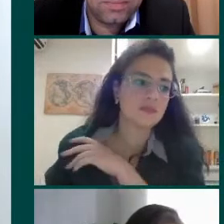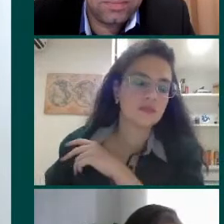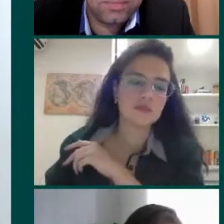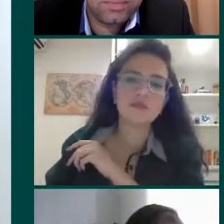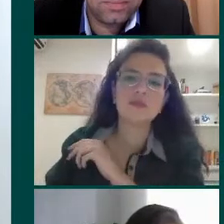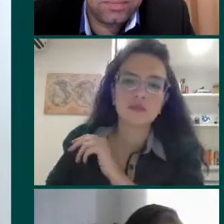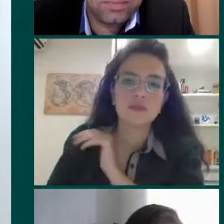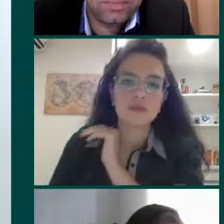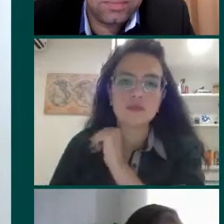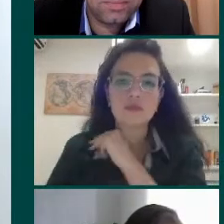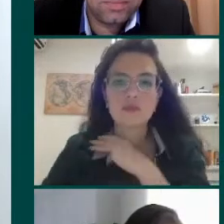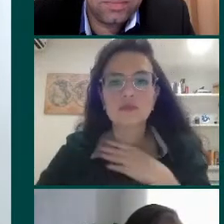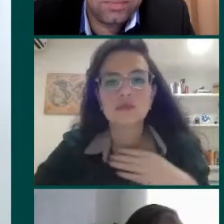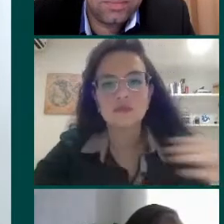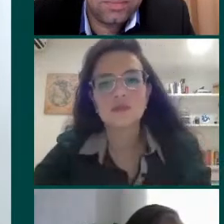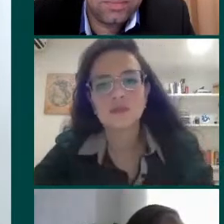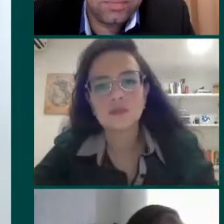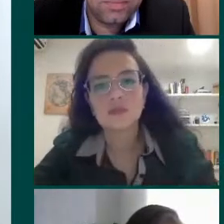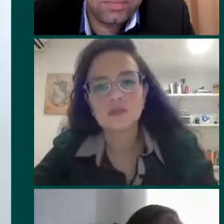this variation,